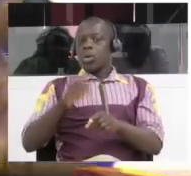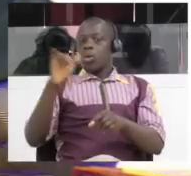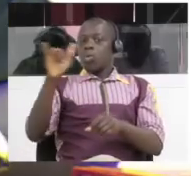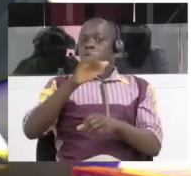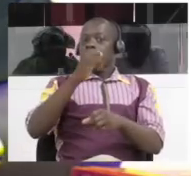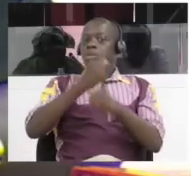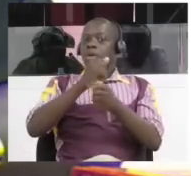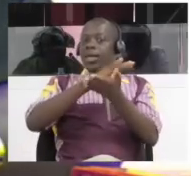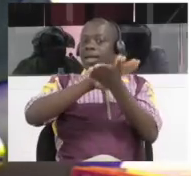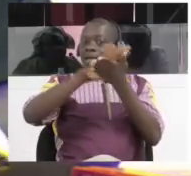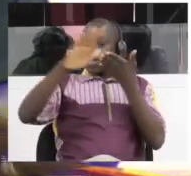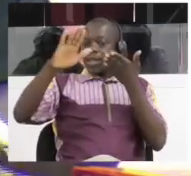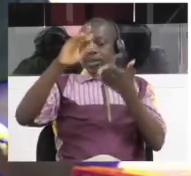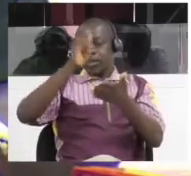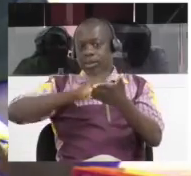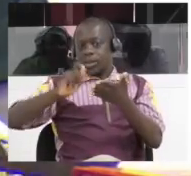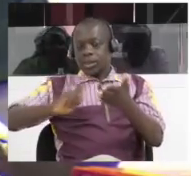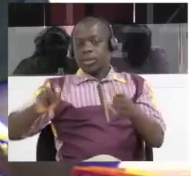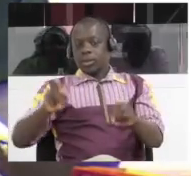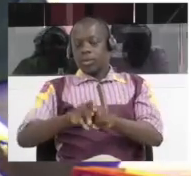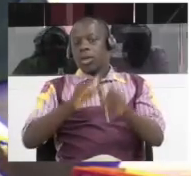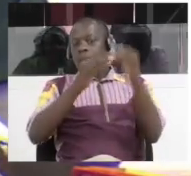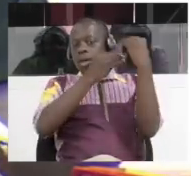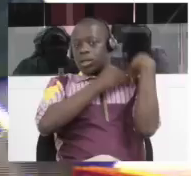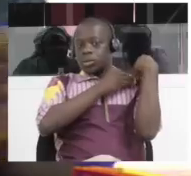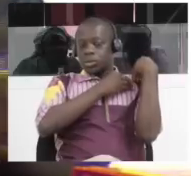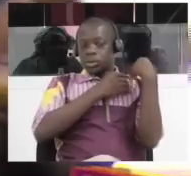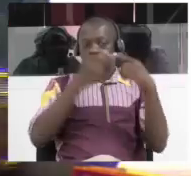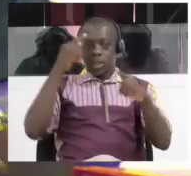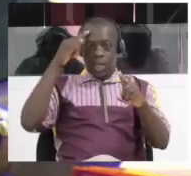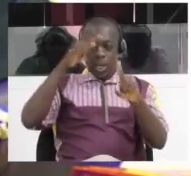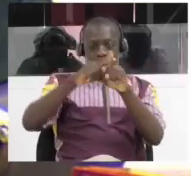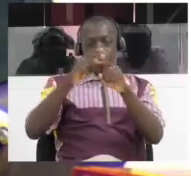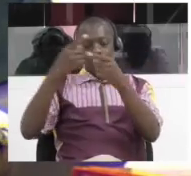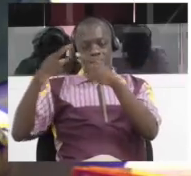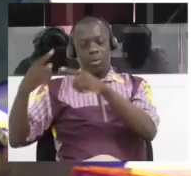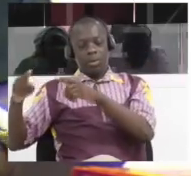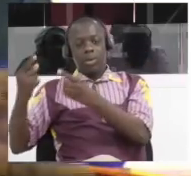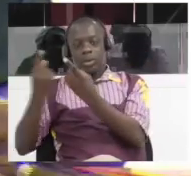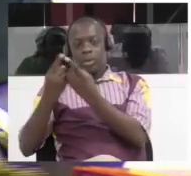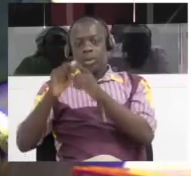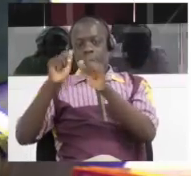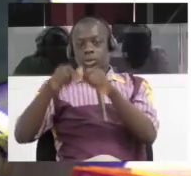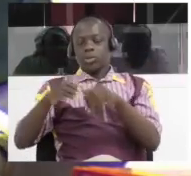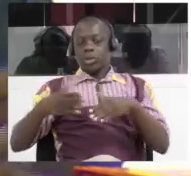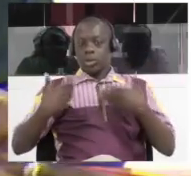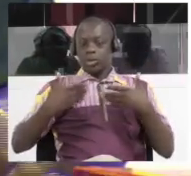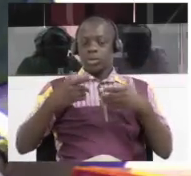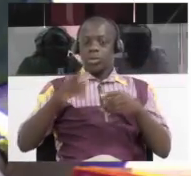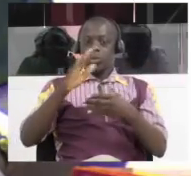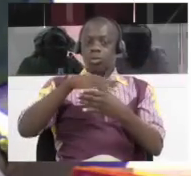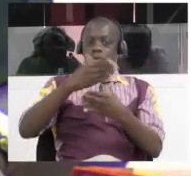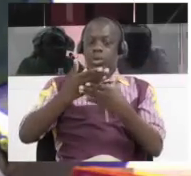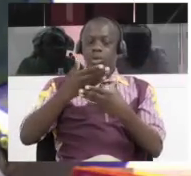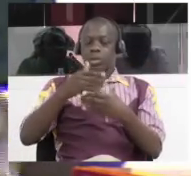and the responsibilities, the obligations, and the immunities that, you know, would be enjoyed within the context of